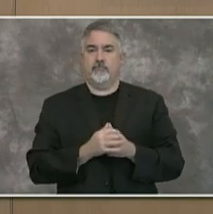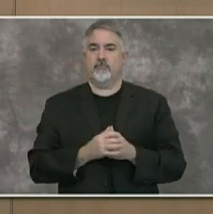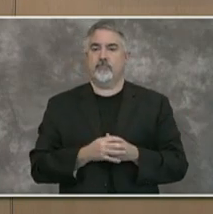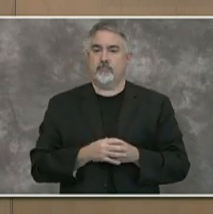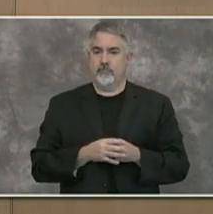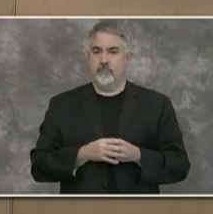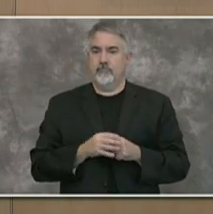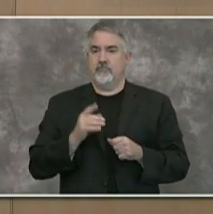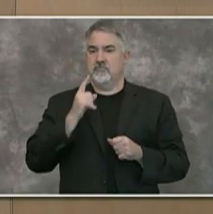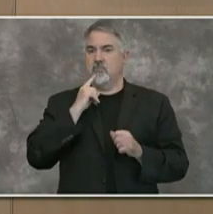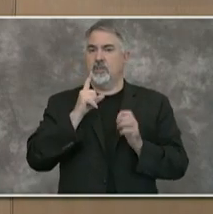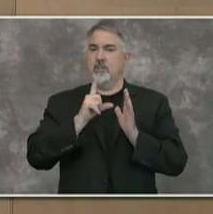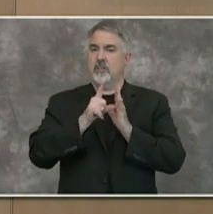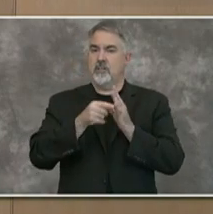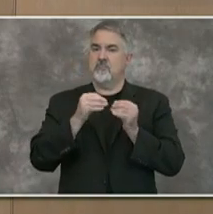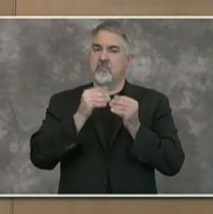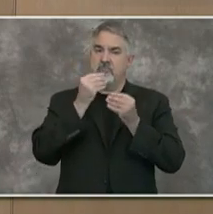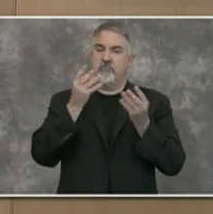case.